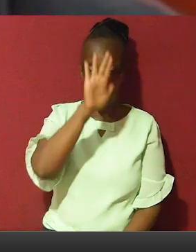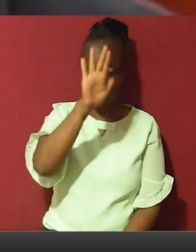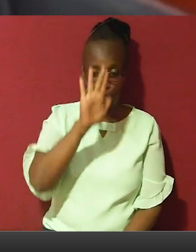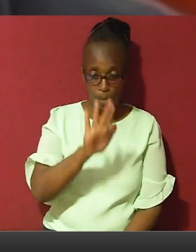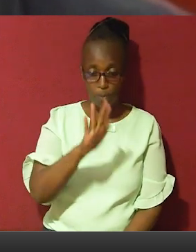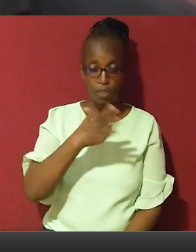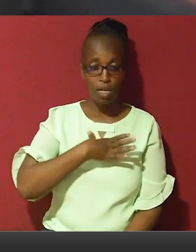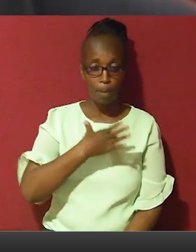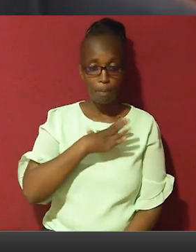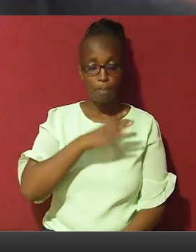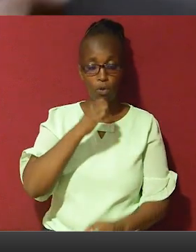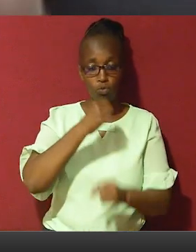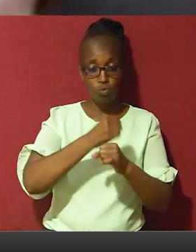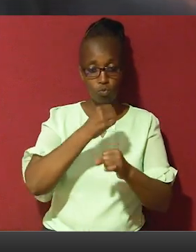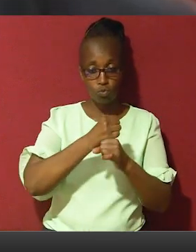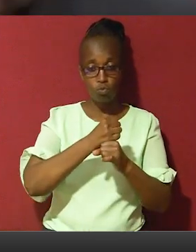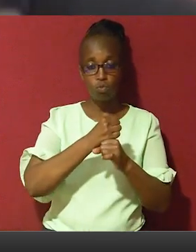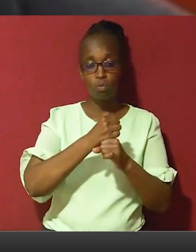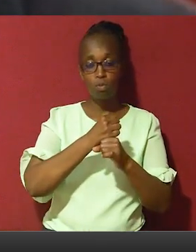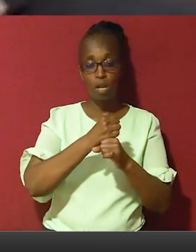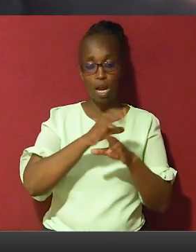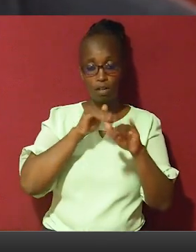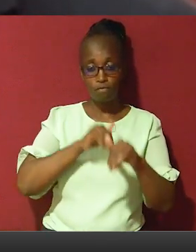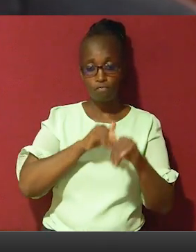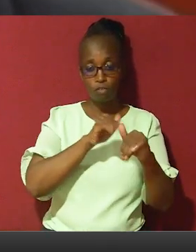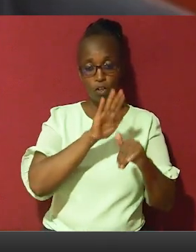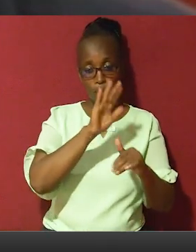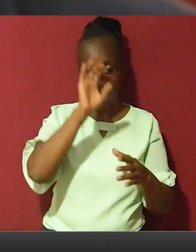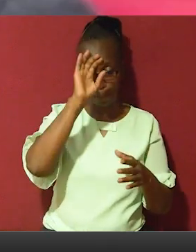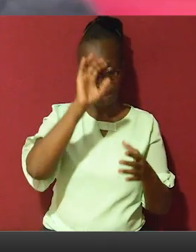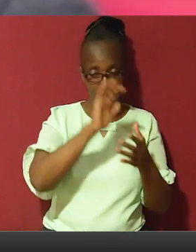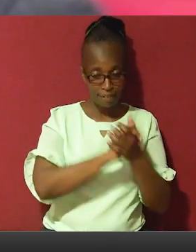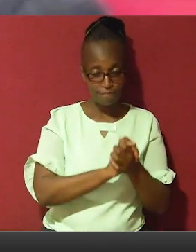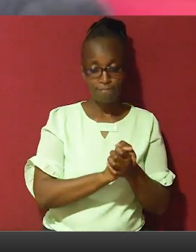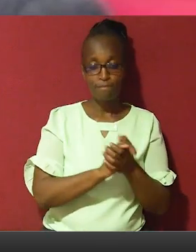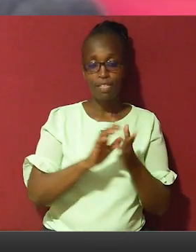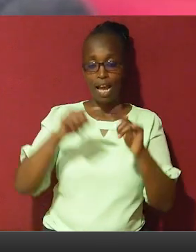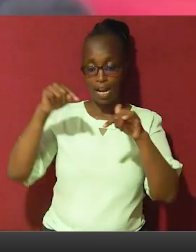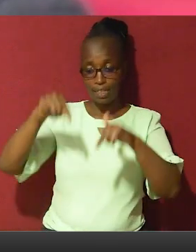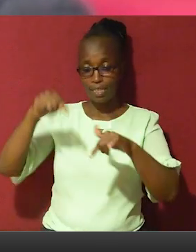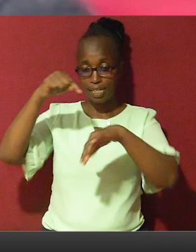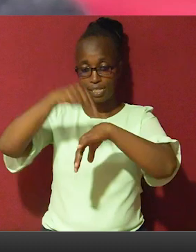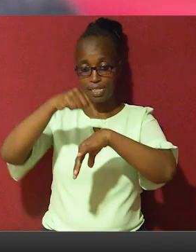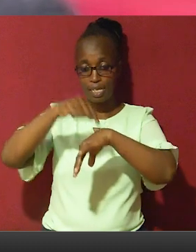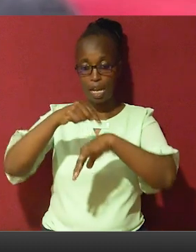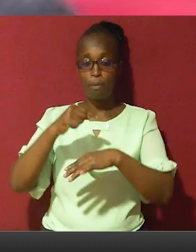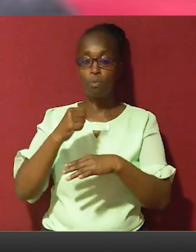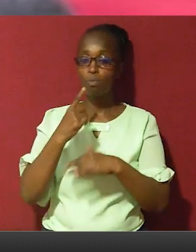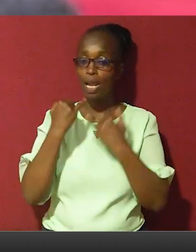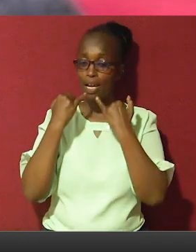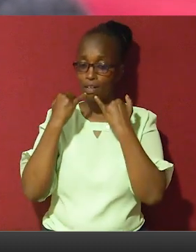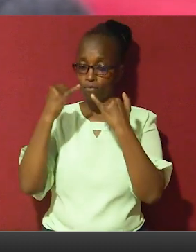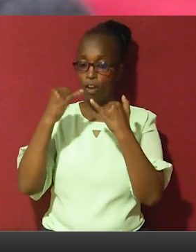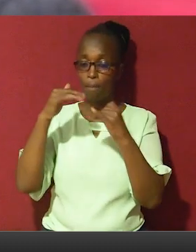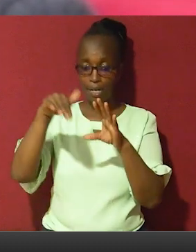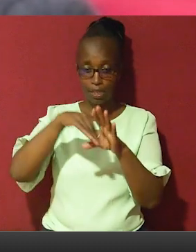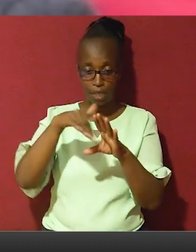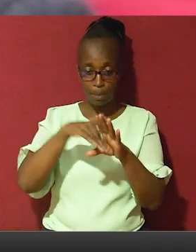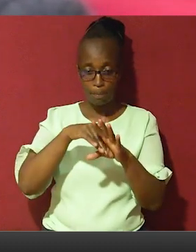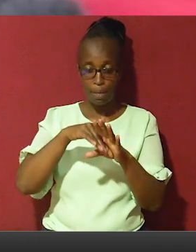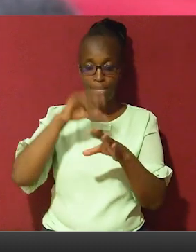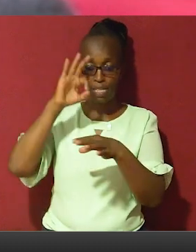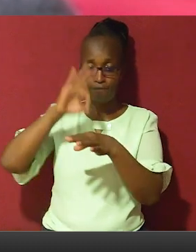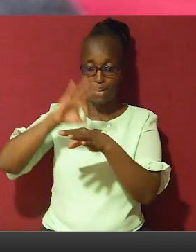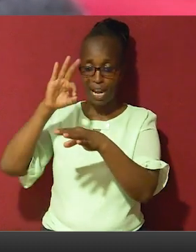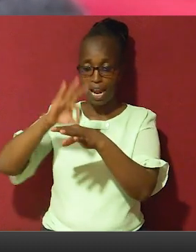right or wrong, is important. People act from their belief. In this period in Parliament, Mr. Speaker, I want to